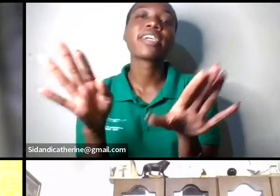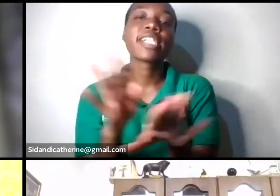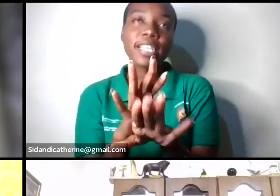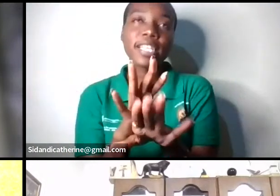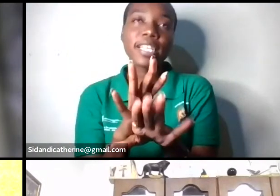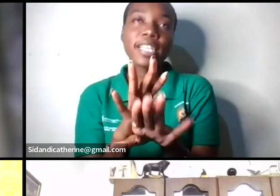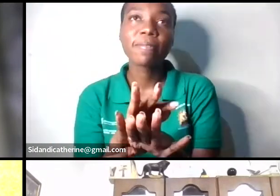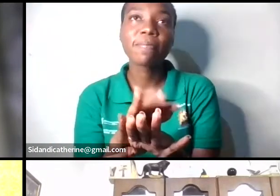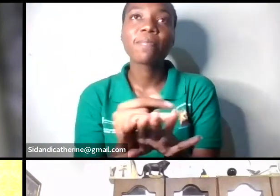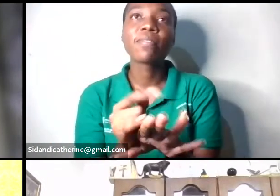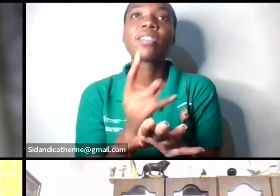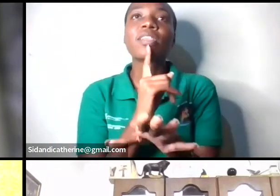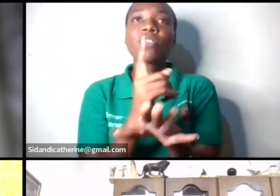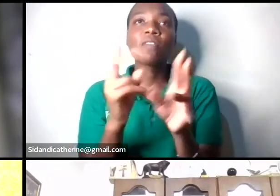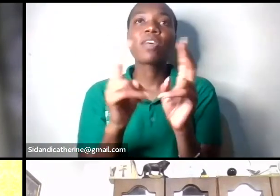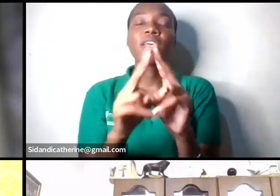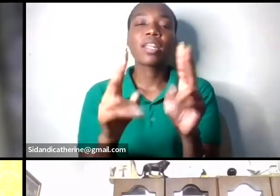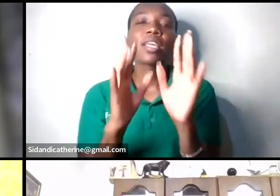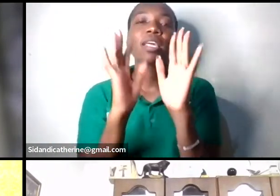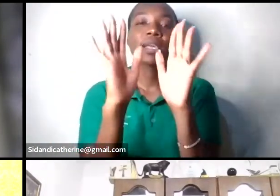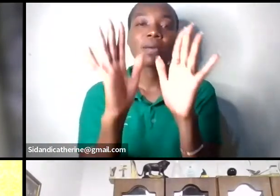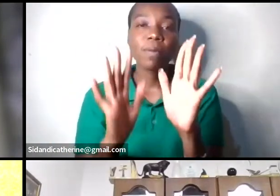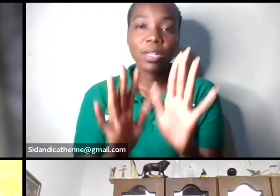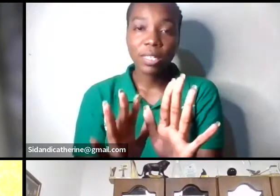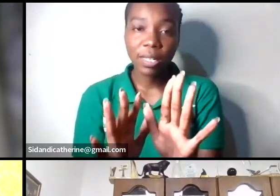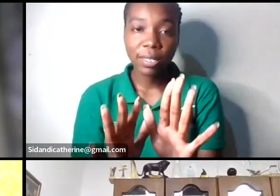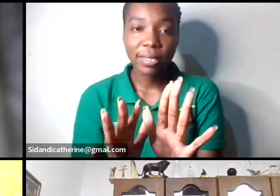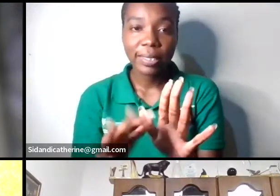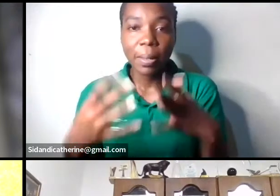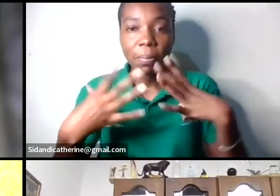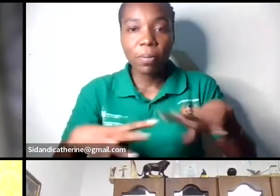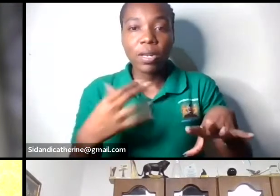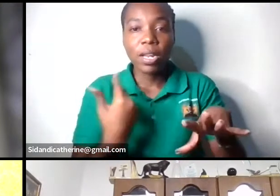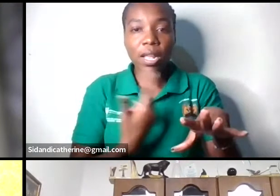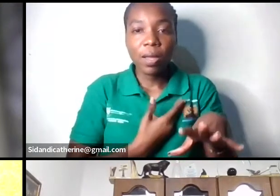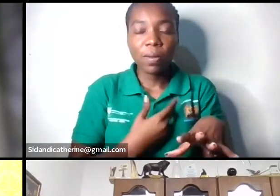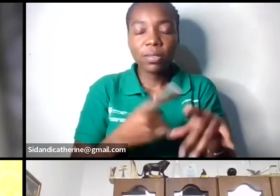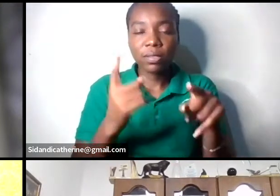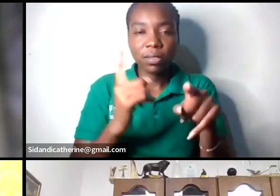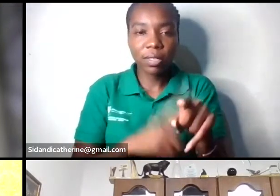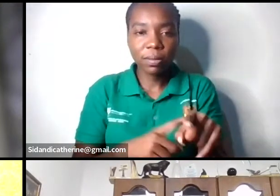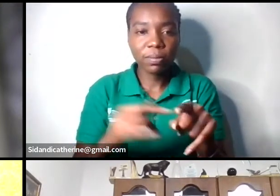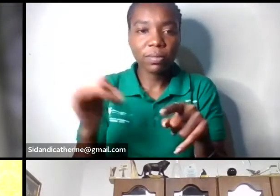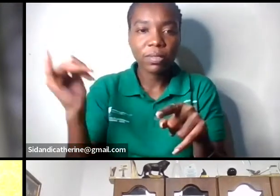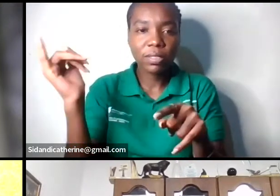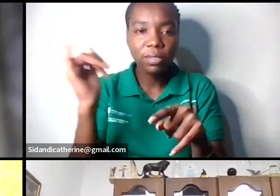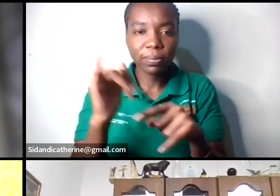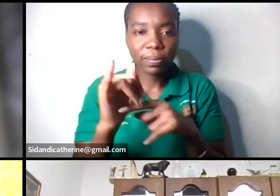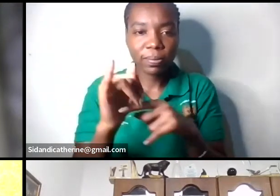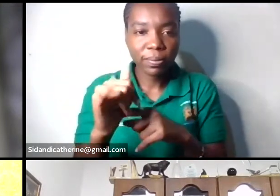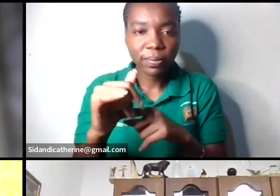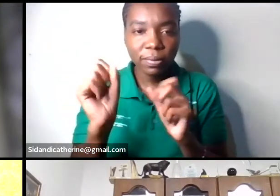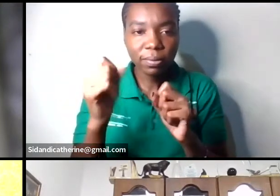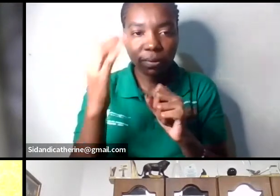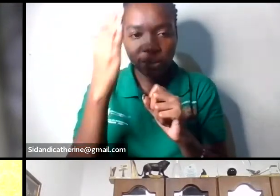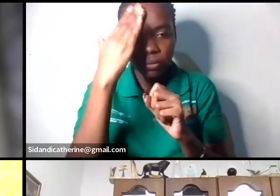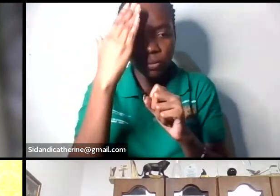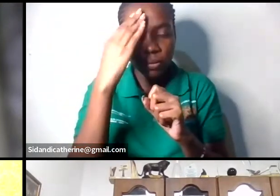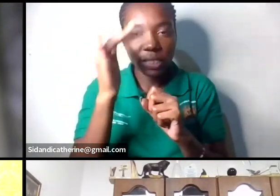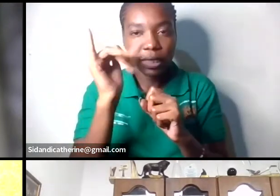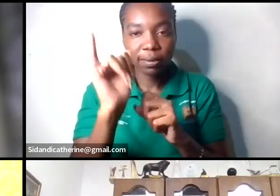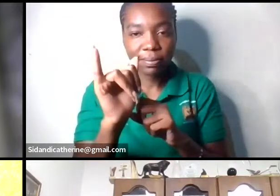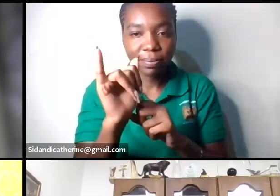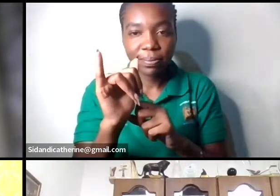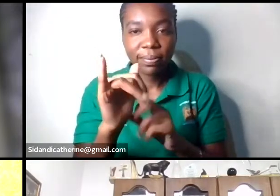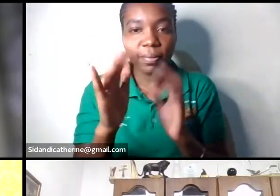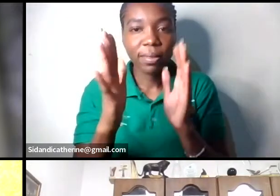So it is important that our people are more knowledgeable on things that are going on in the world, so we are not